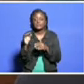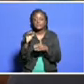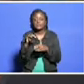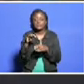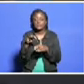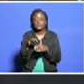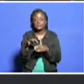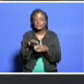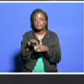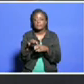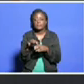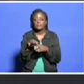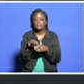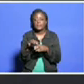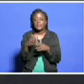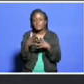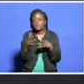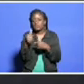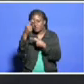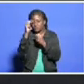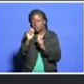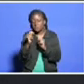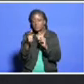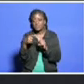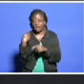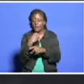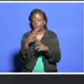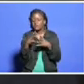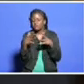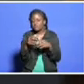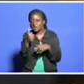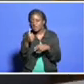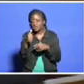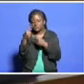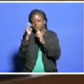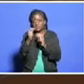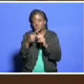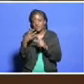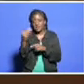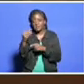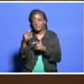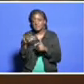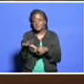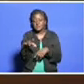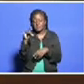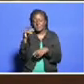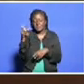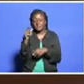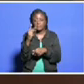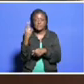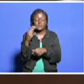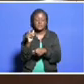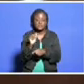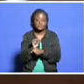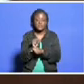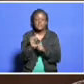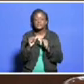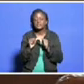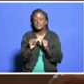him is to pick up his baton and to continue the